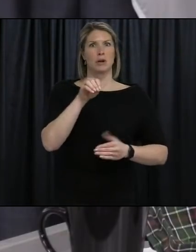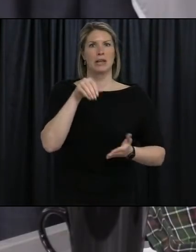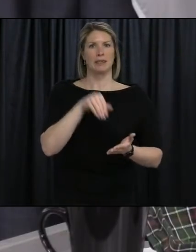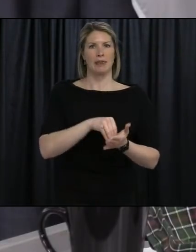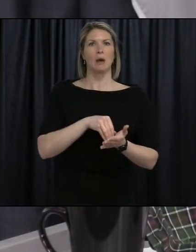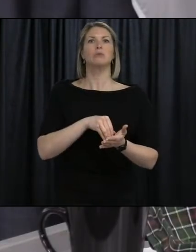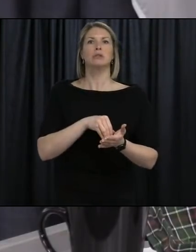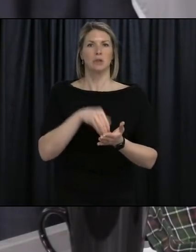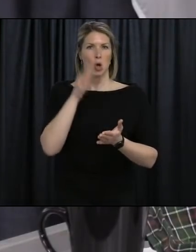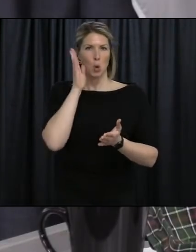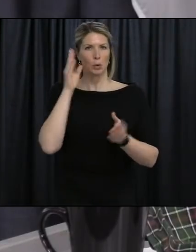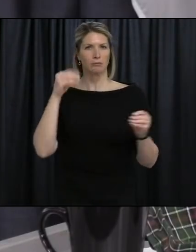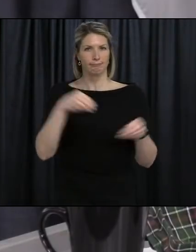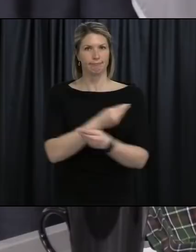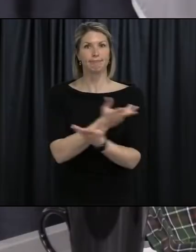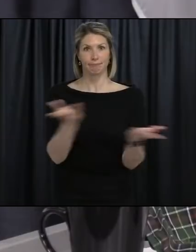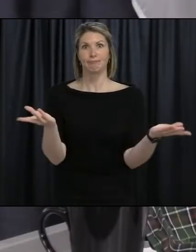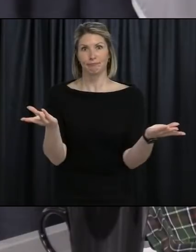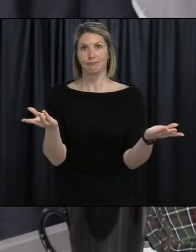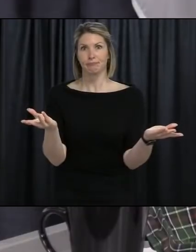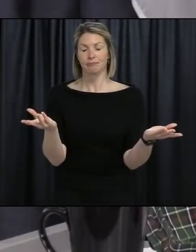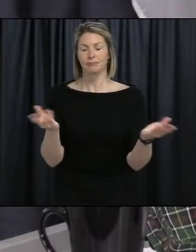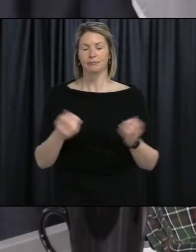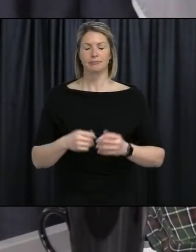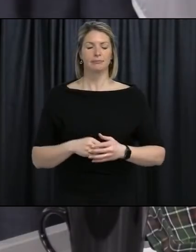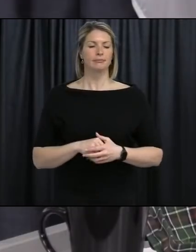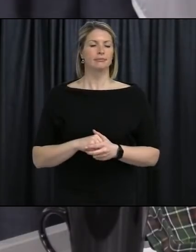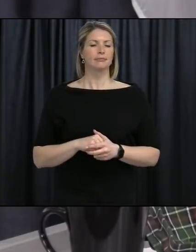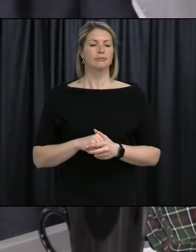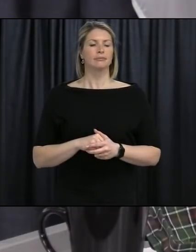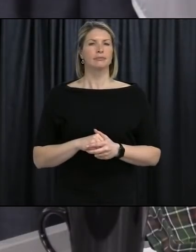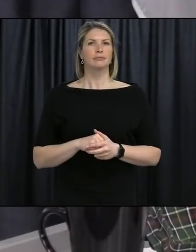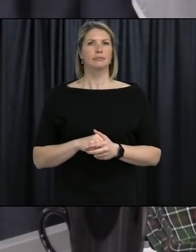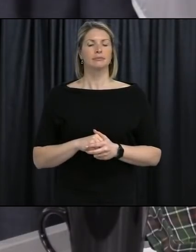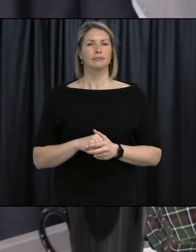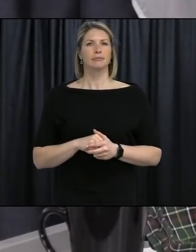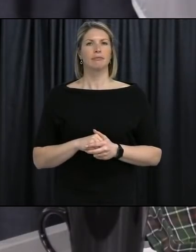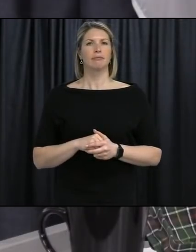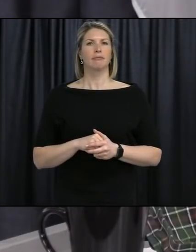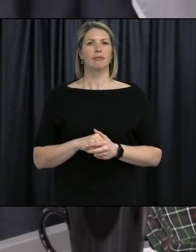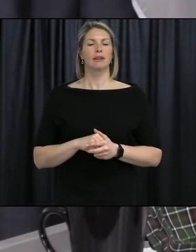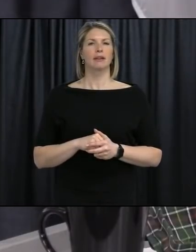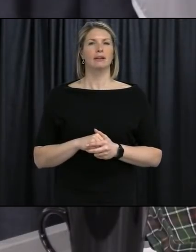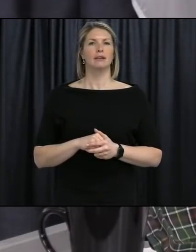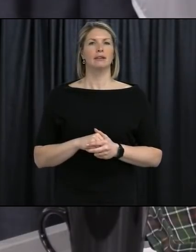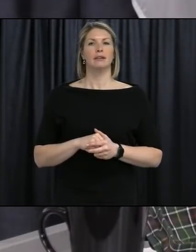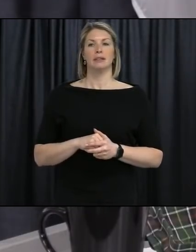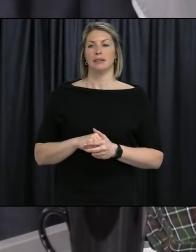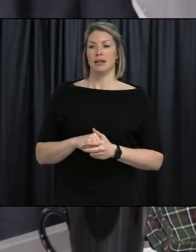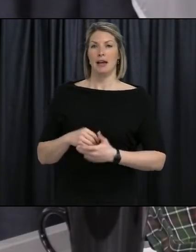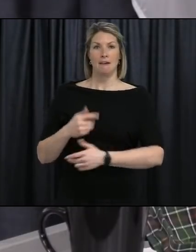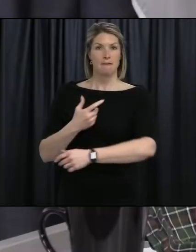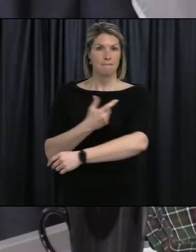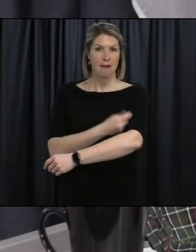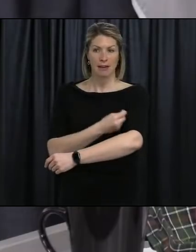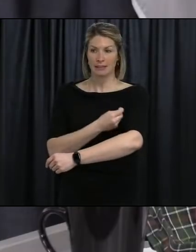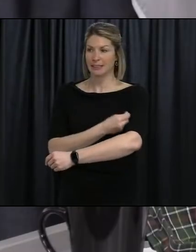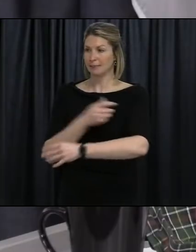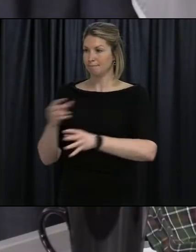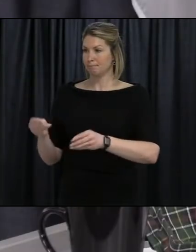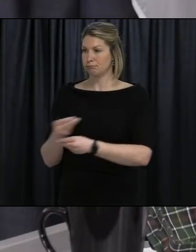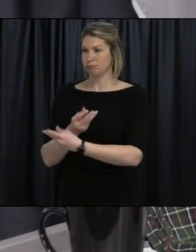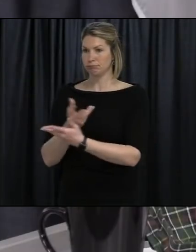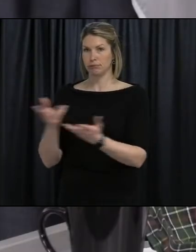doses to the people of this province. The rollout of vaccine into phase 2